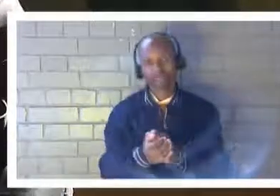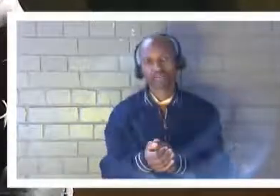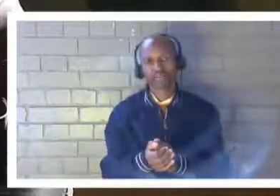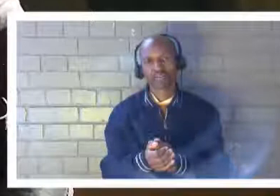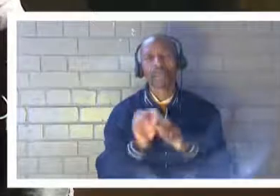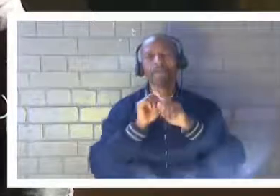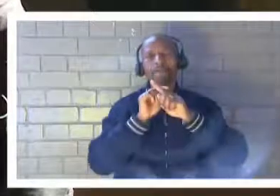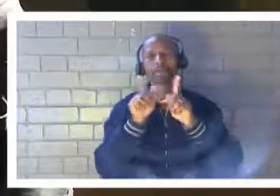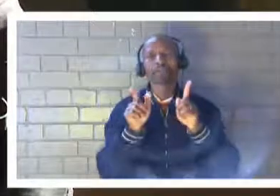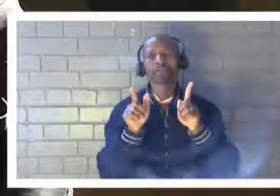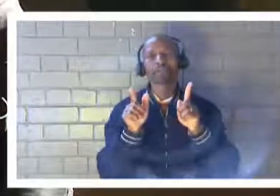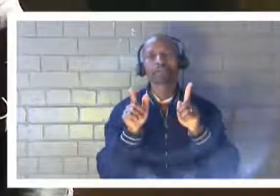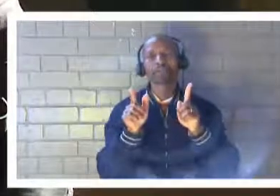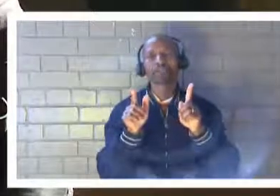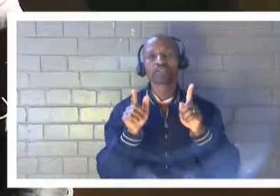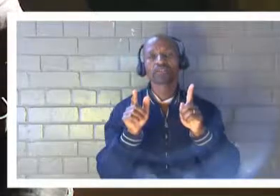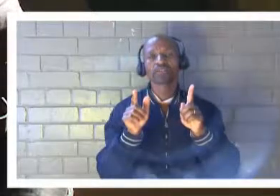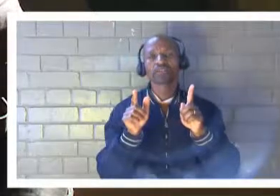But Chair,